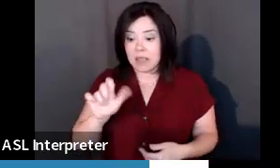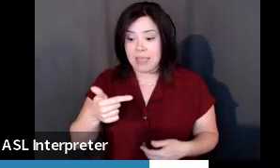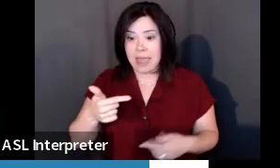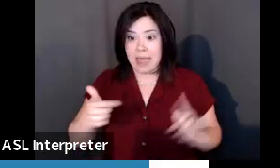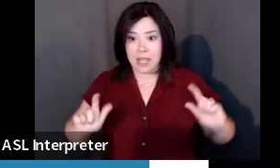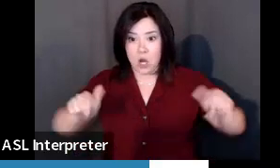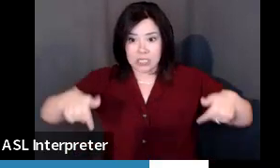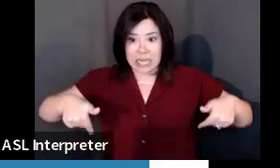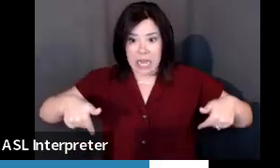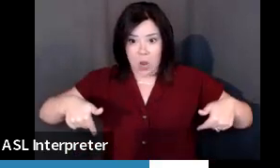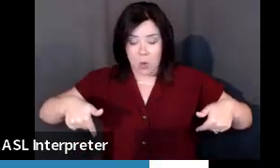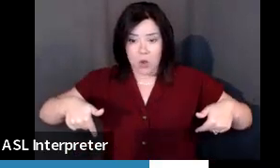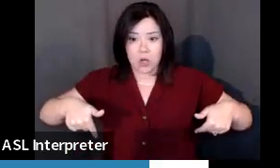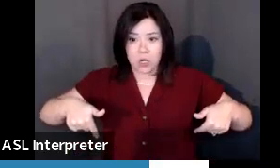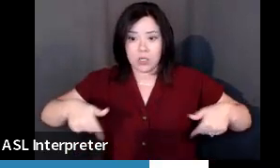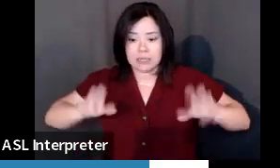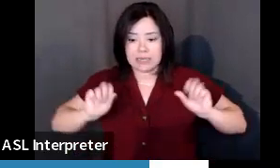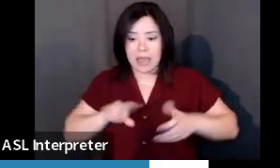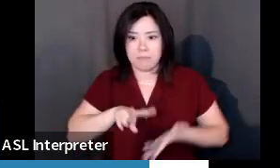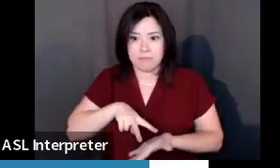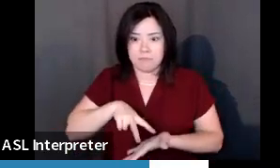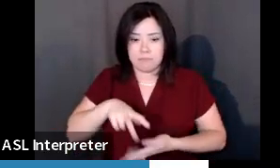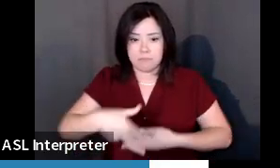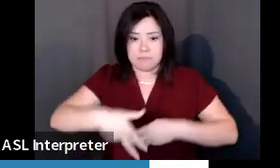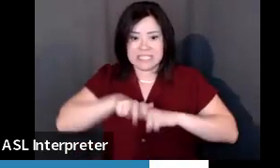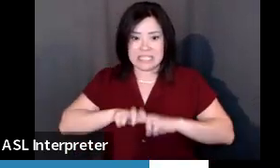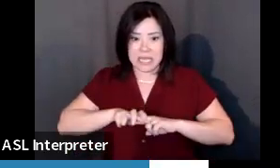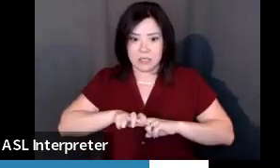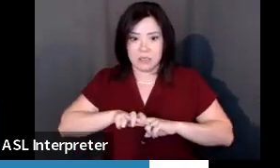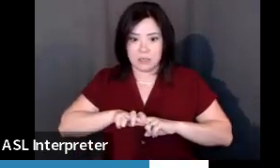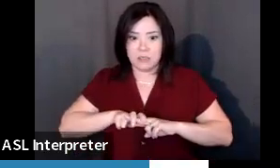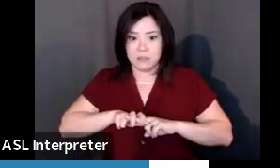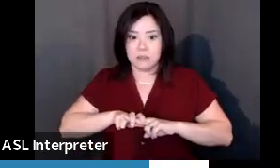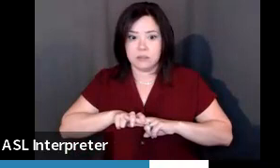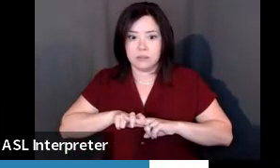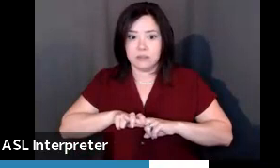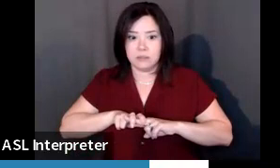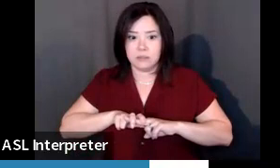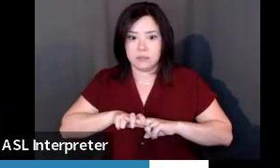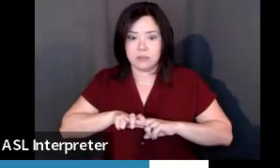downward, it's a bench that you can sit on while you're gardening.